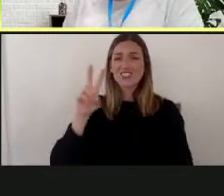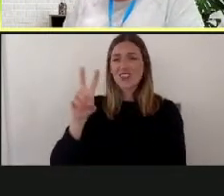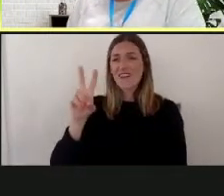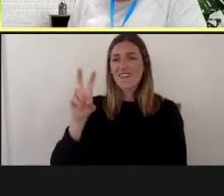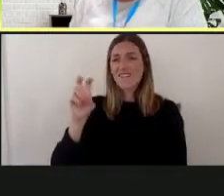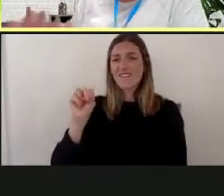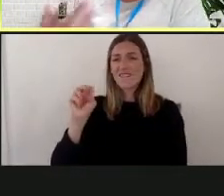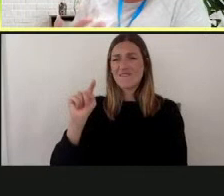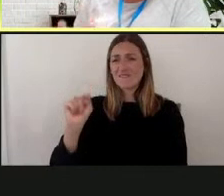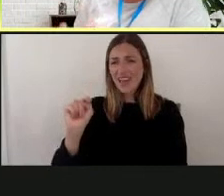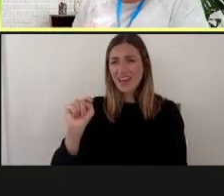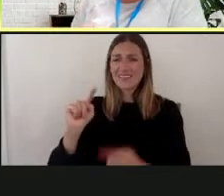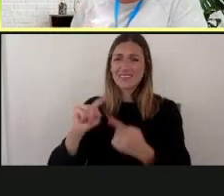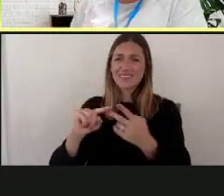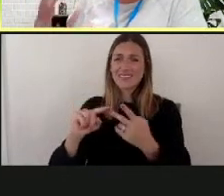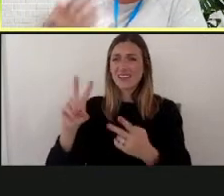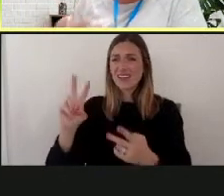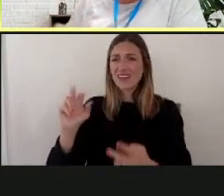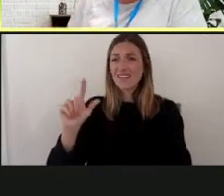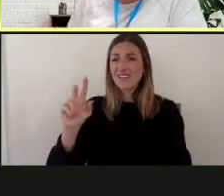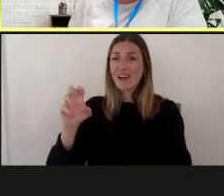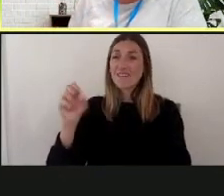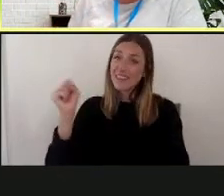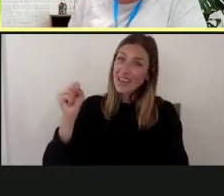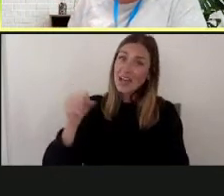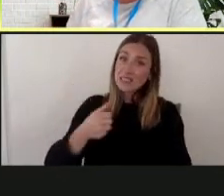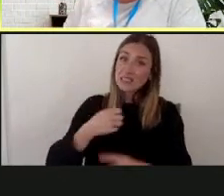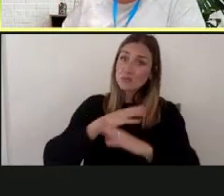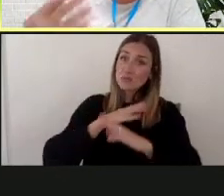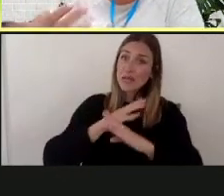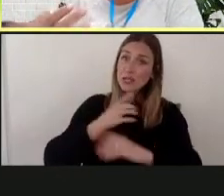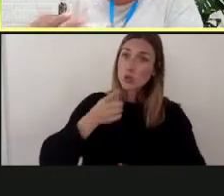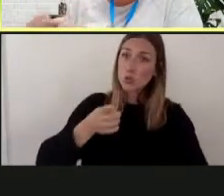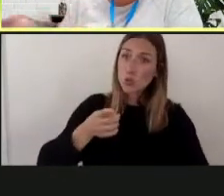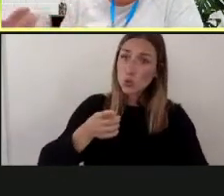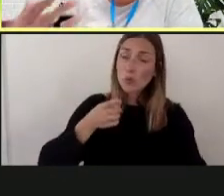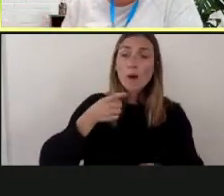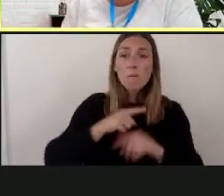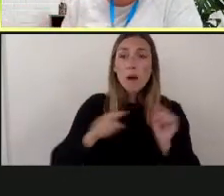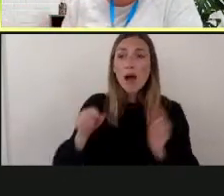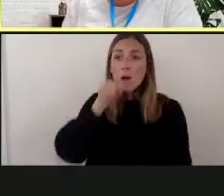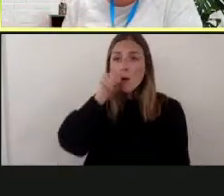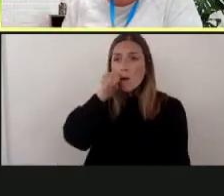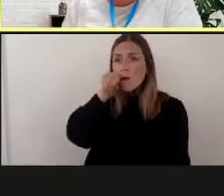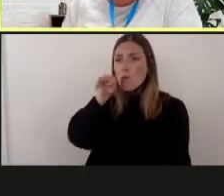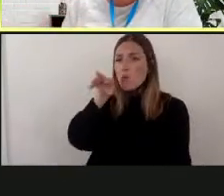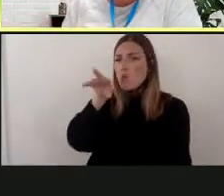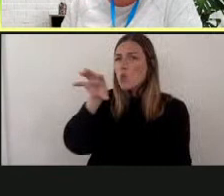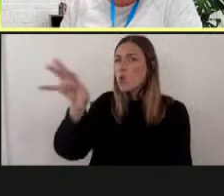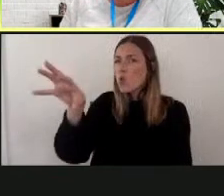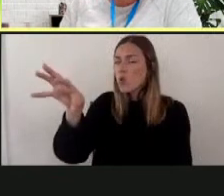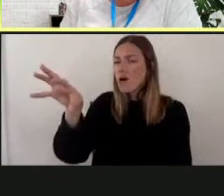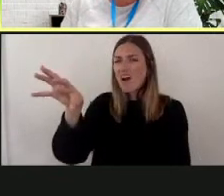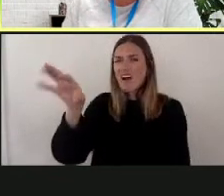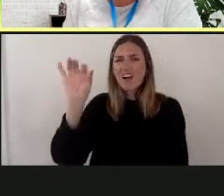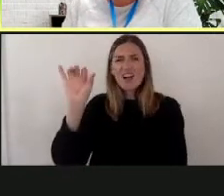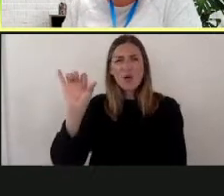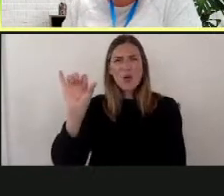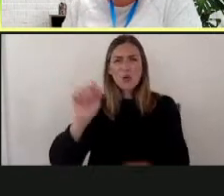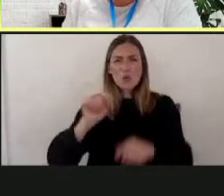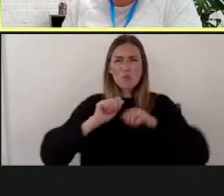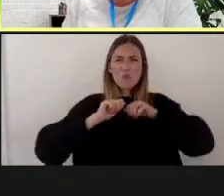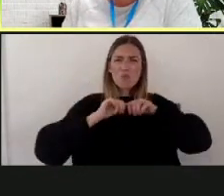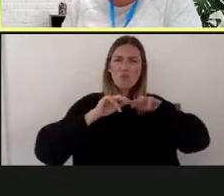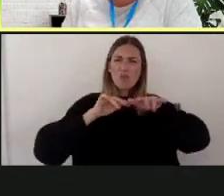them, because even though they're protecting you, once you exhale, you are exhaling those respiratory particles out into